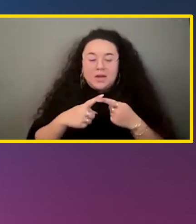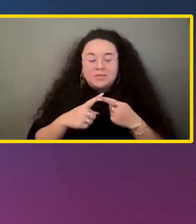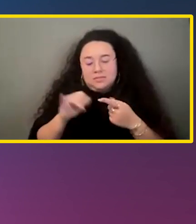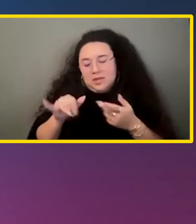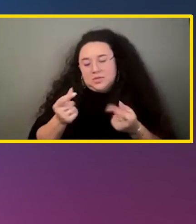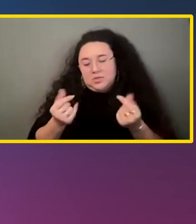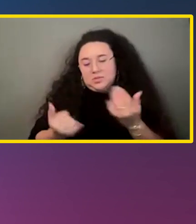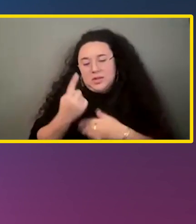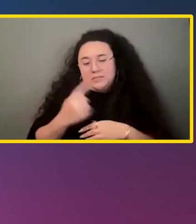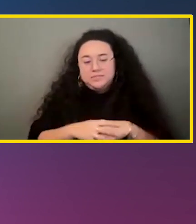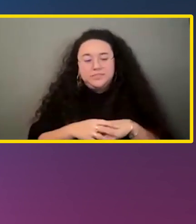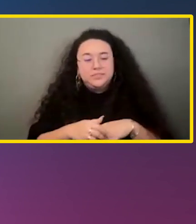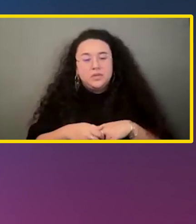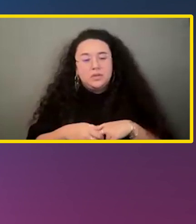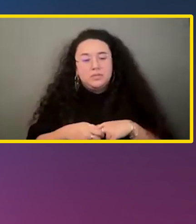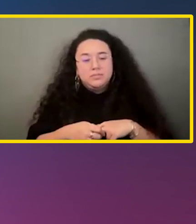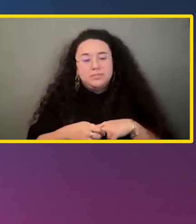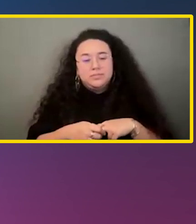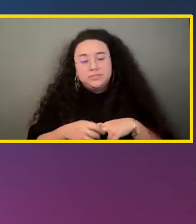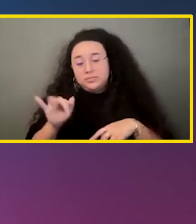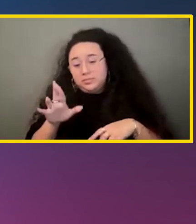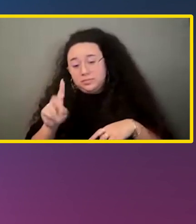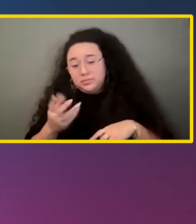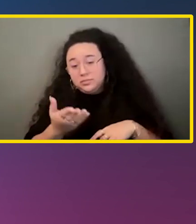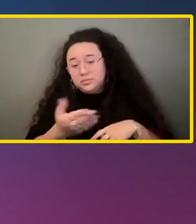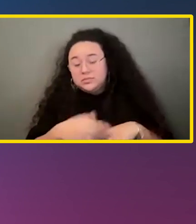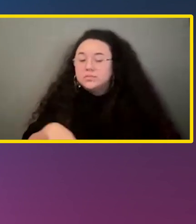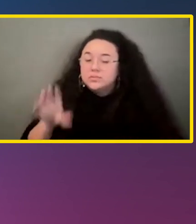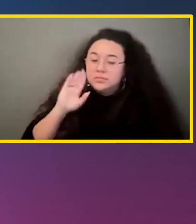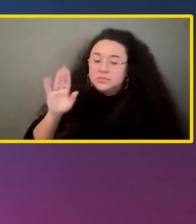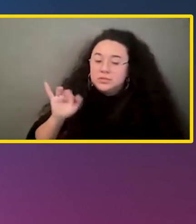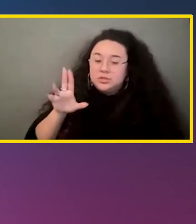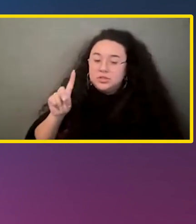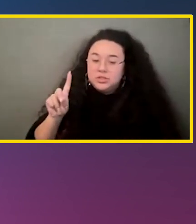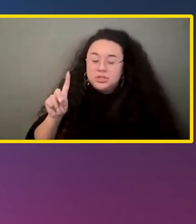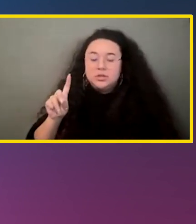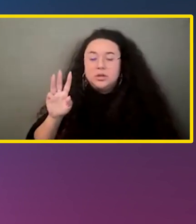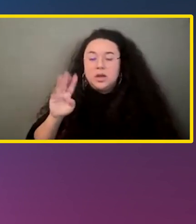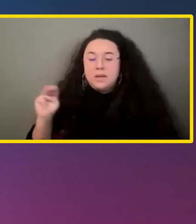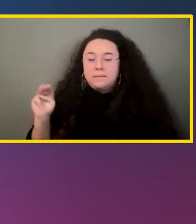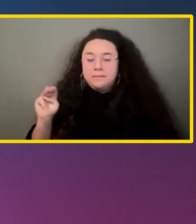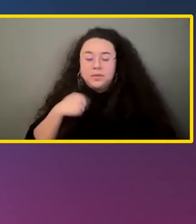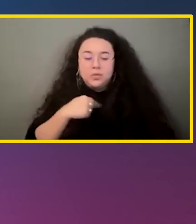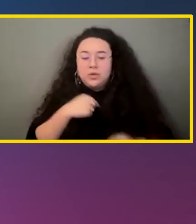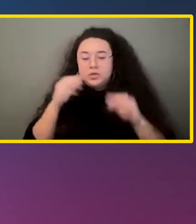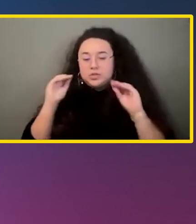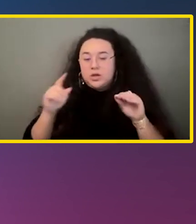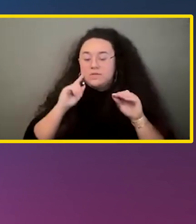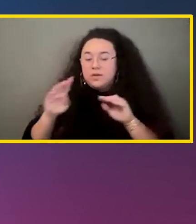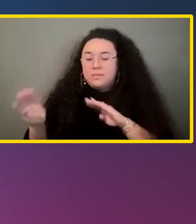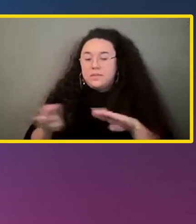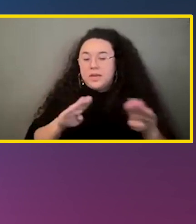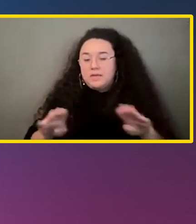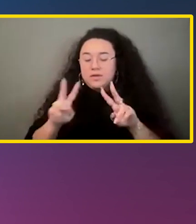at today. Yeah. Jared? This is Jared. We're taught in behavior analysis or